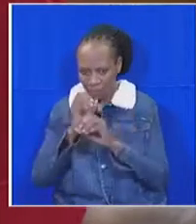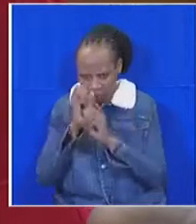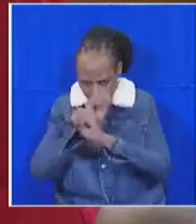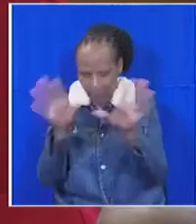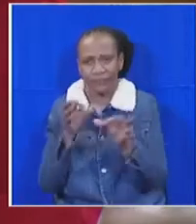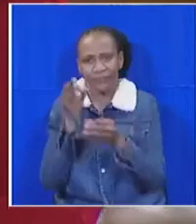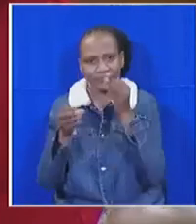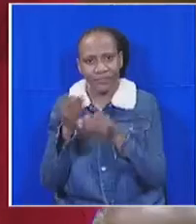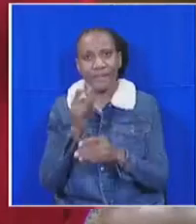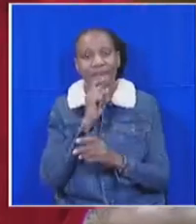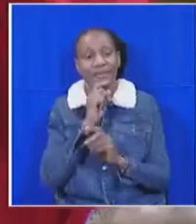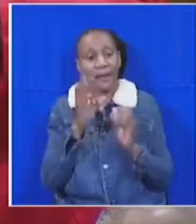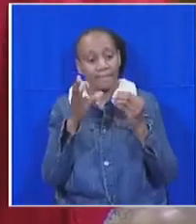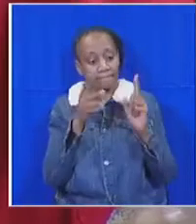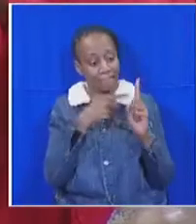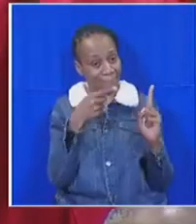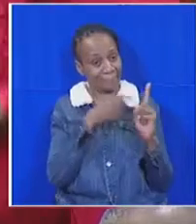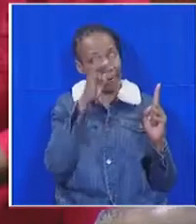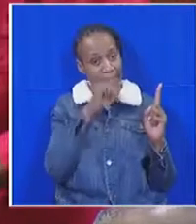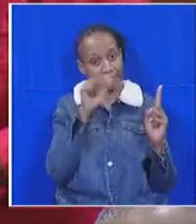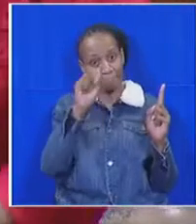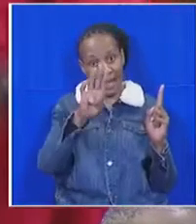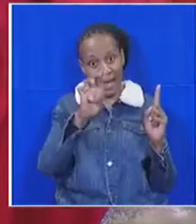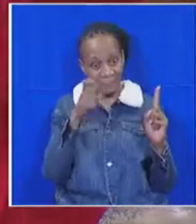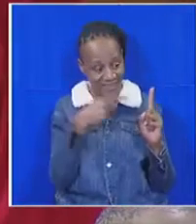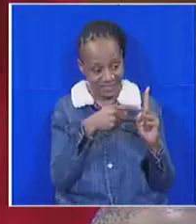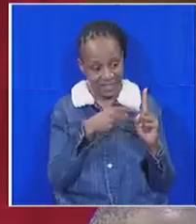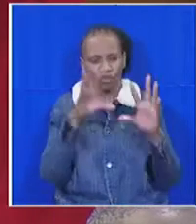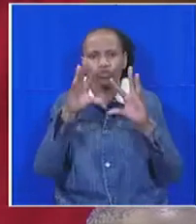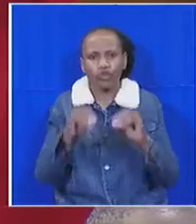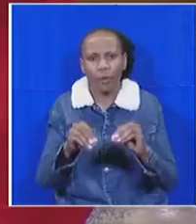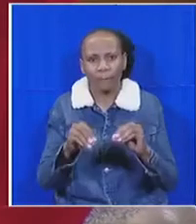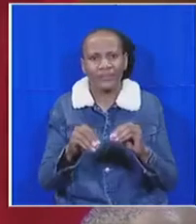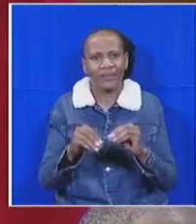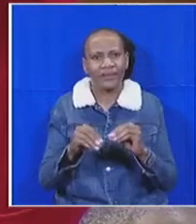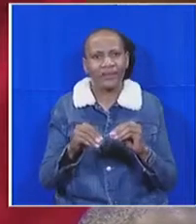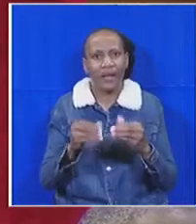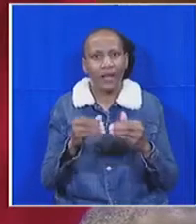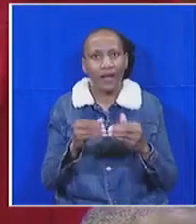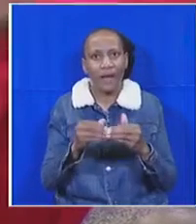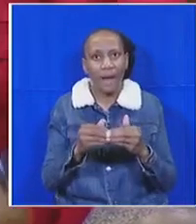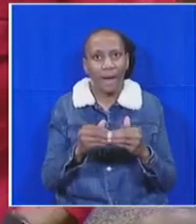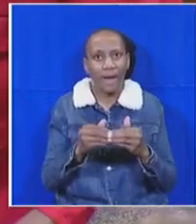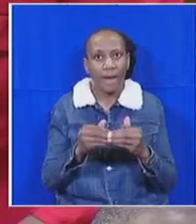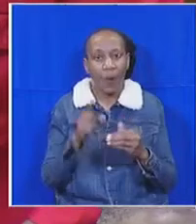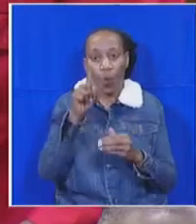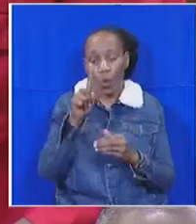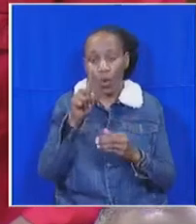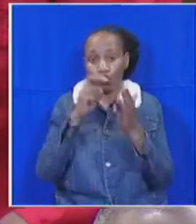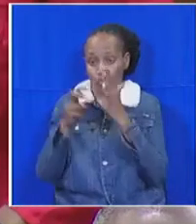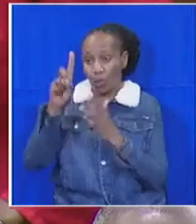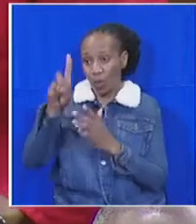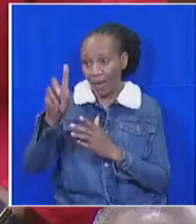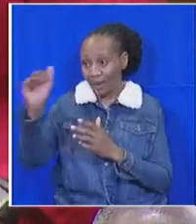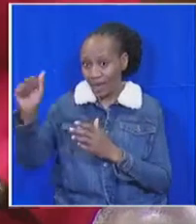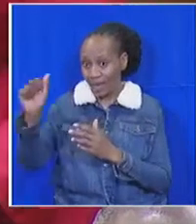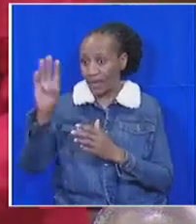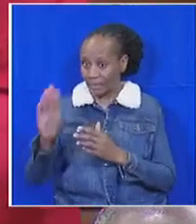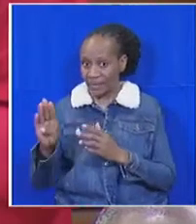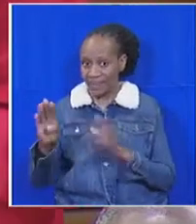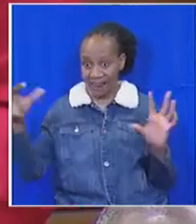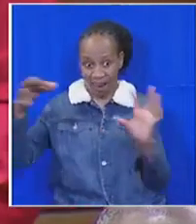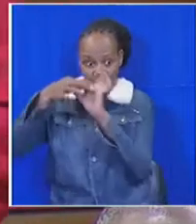member, Mabe, ceased to be eligible because she does not qualify with 1A and B. Thank